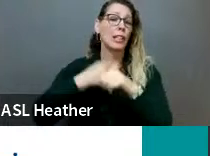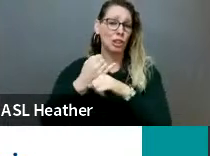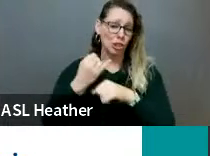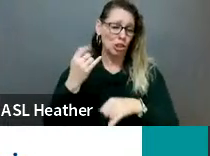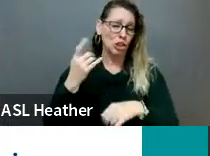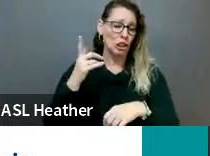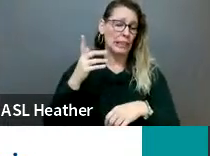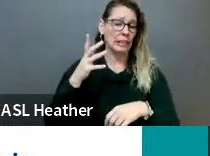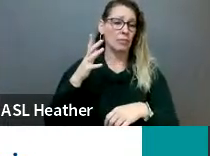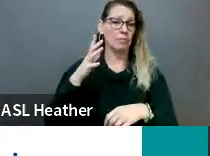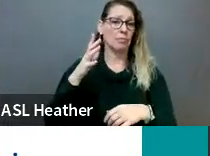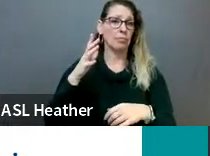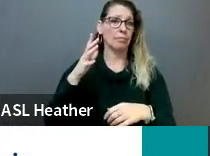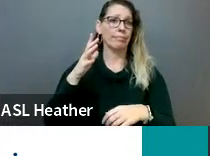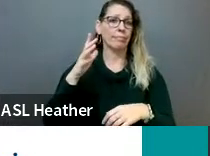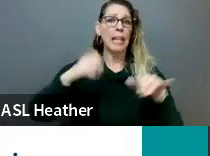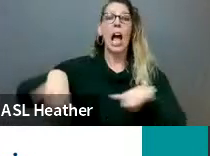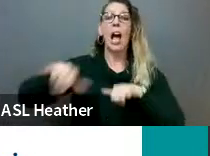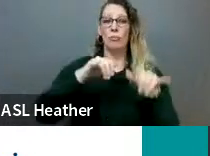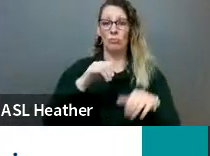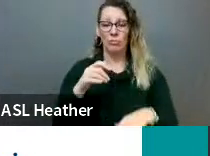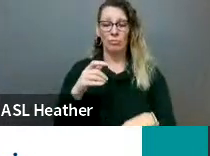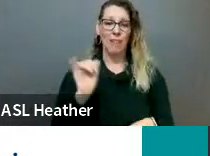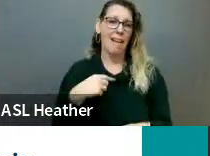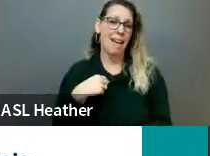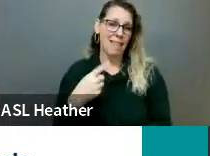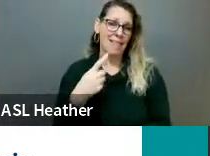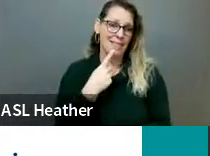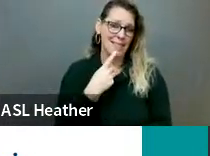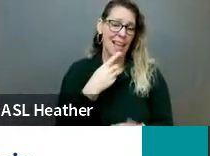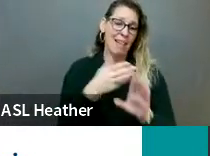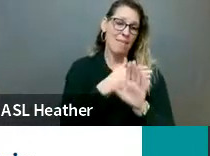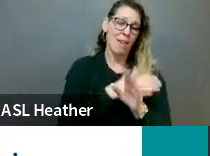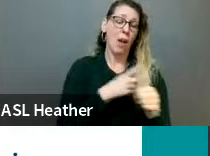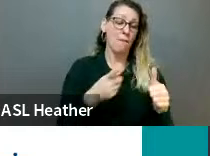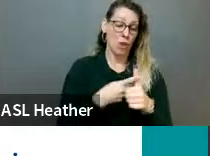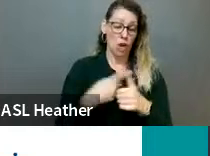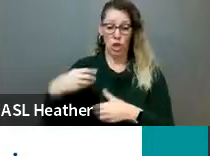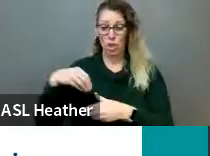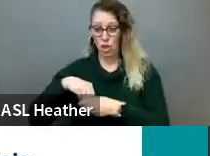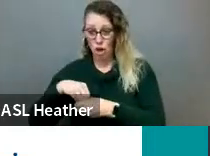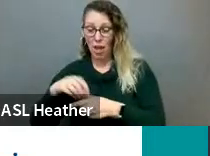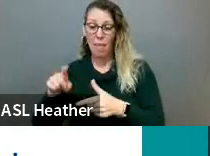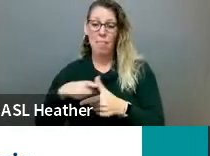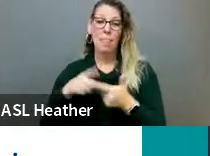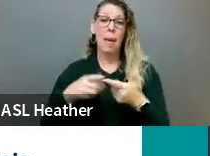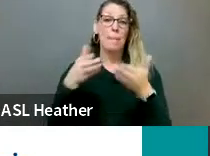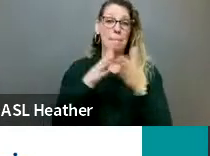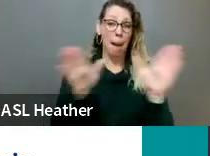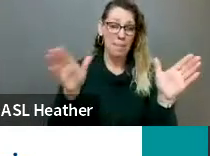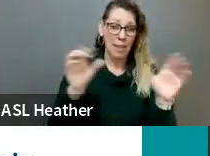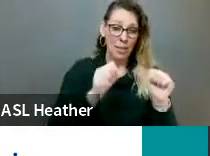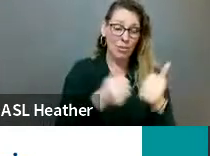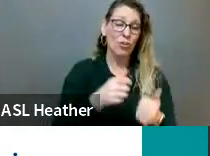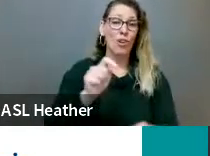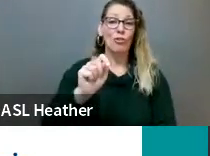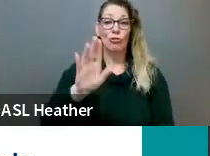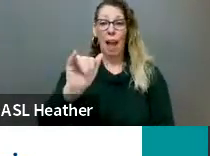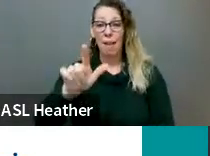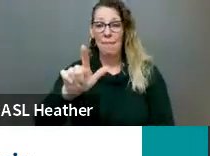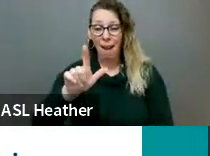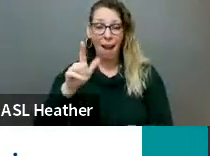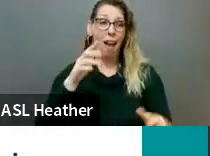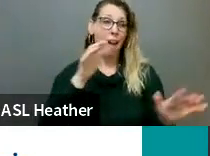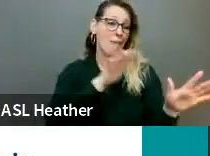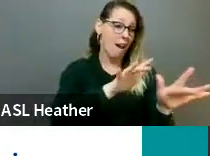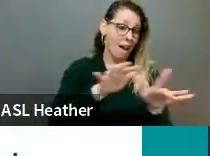described earlier. Again, it's reviewed first internally and then with public agencies and tribal experts in charge of resources being